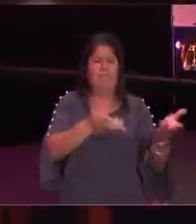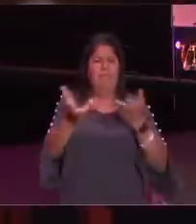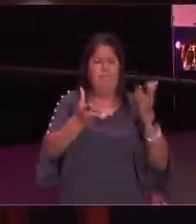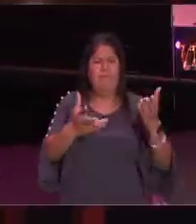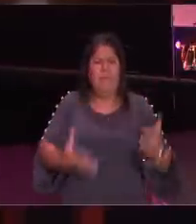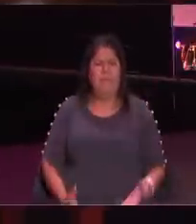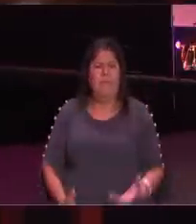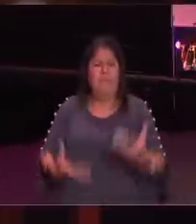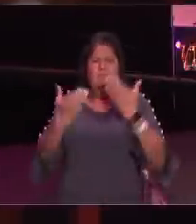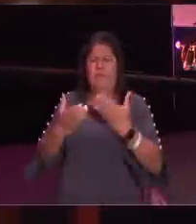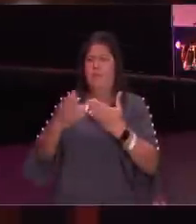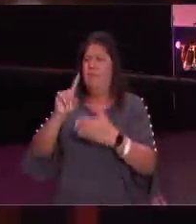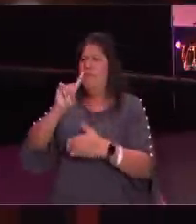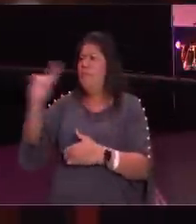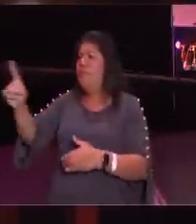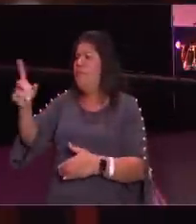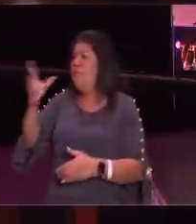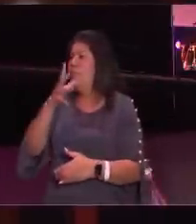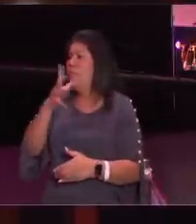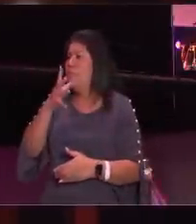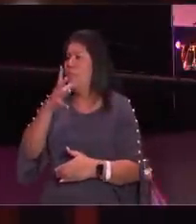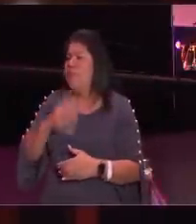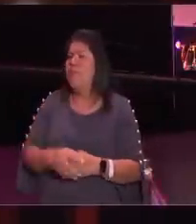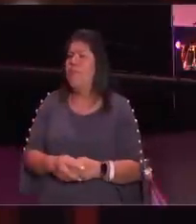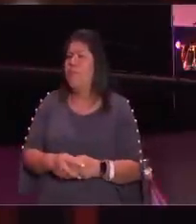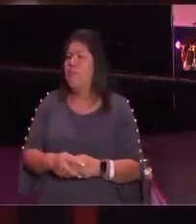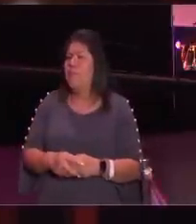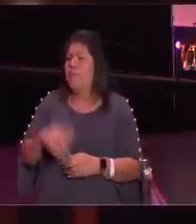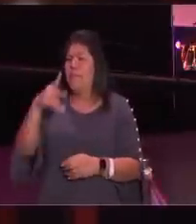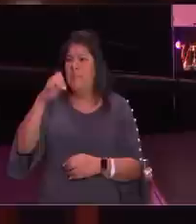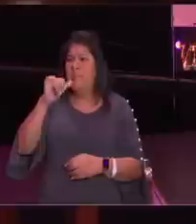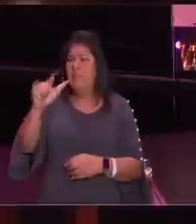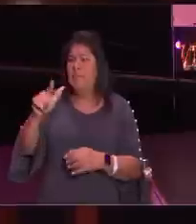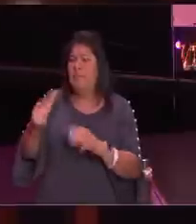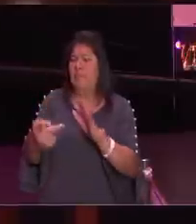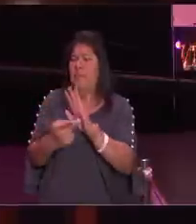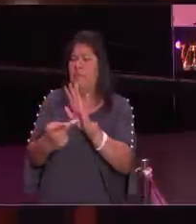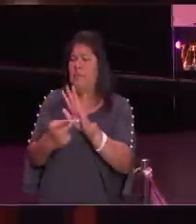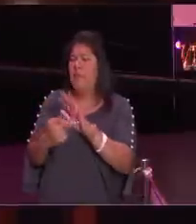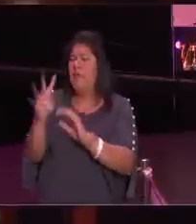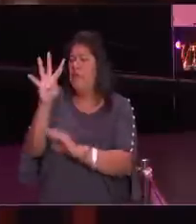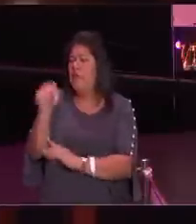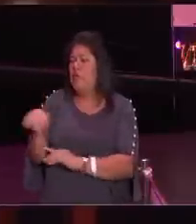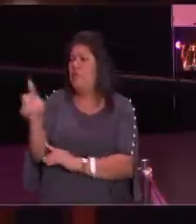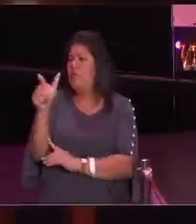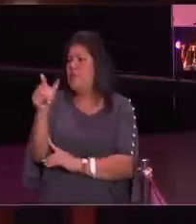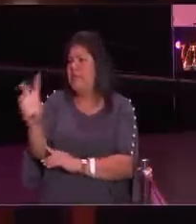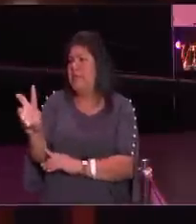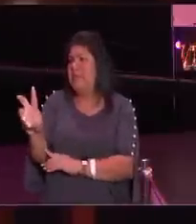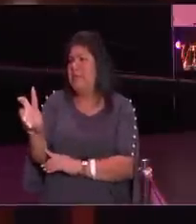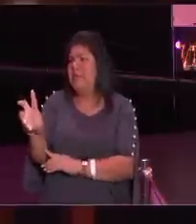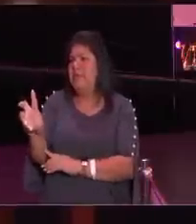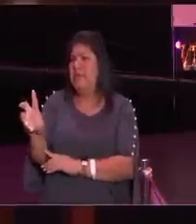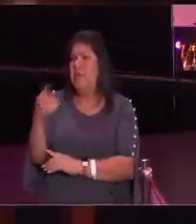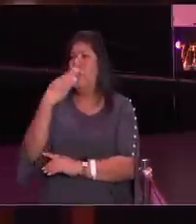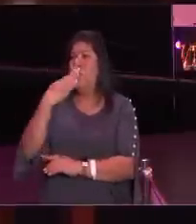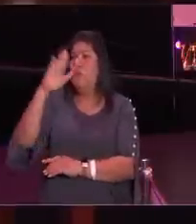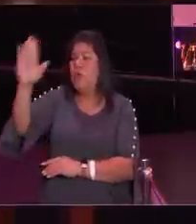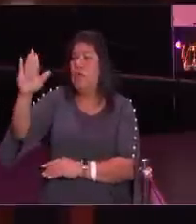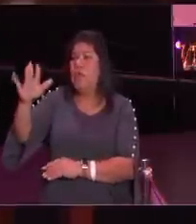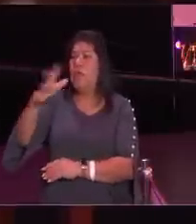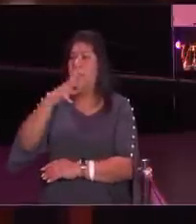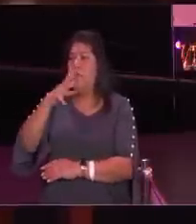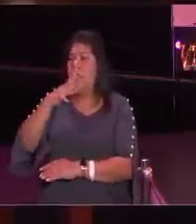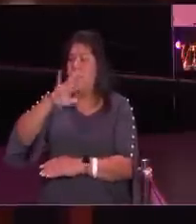carry him to his mother. Paul says in Galatians 4 and 26, but Jerusalem, which is the